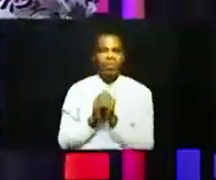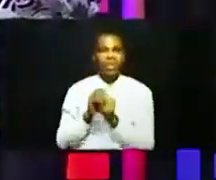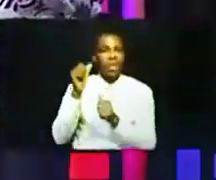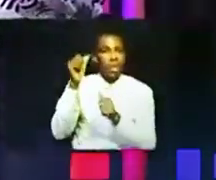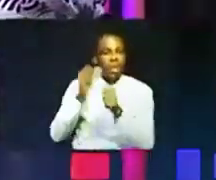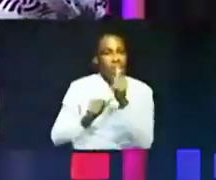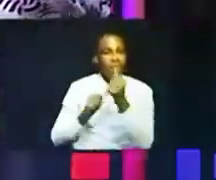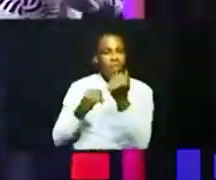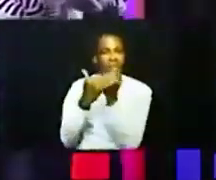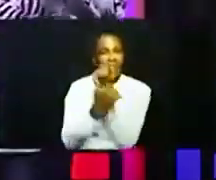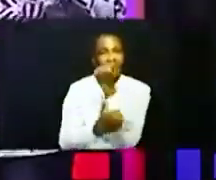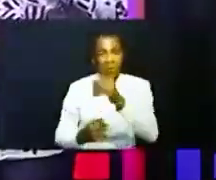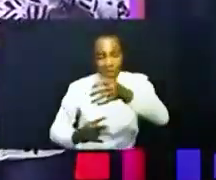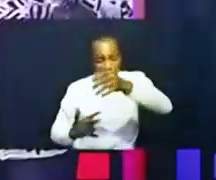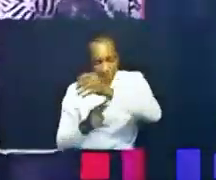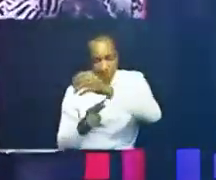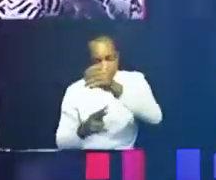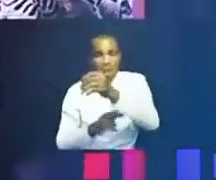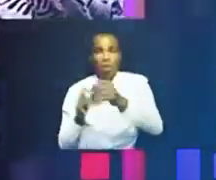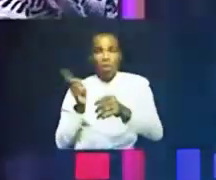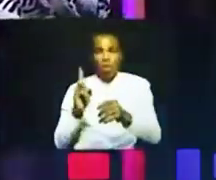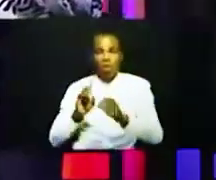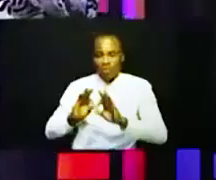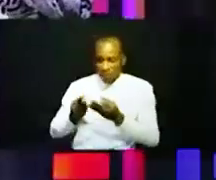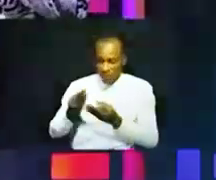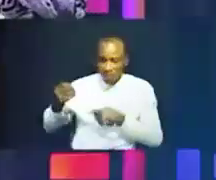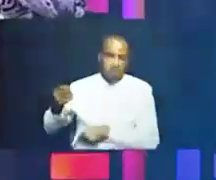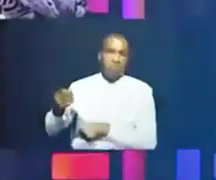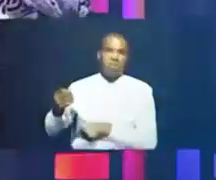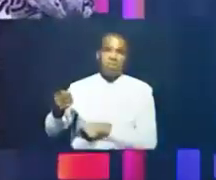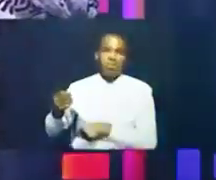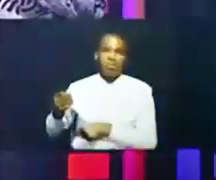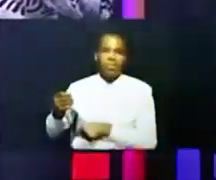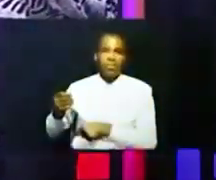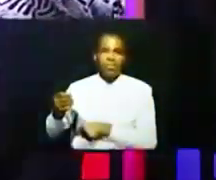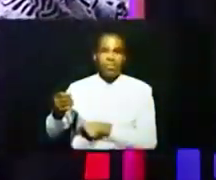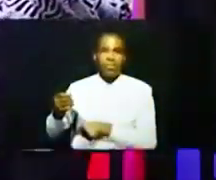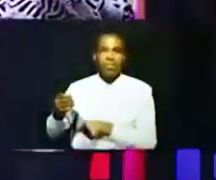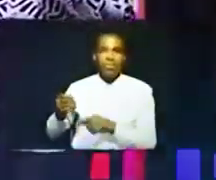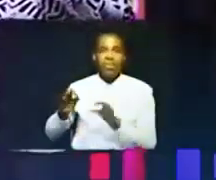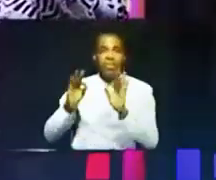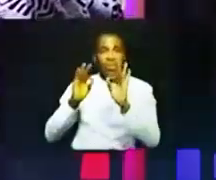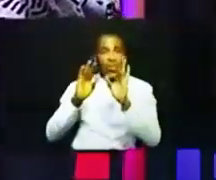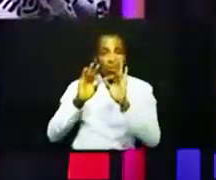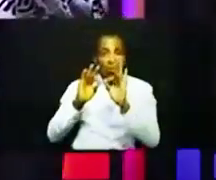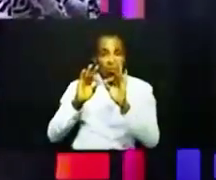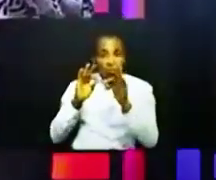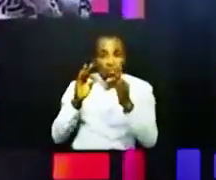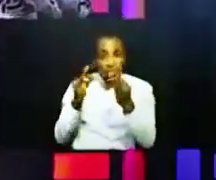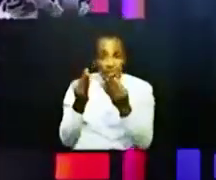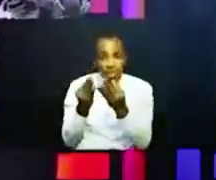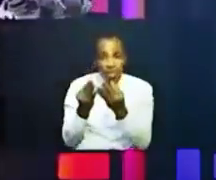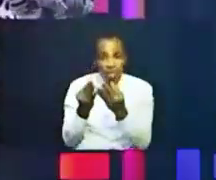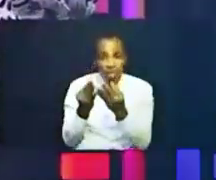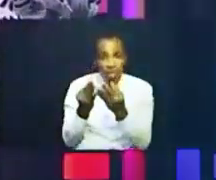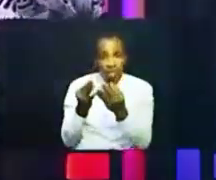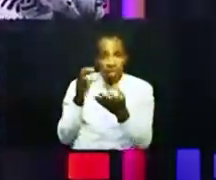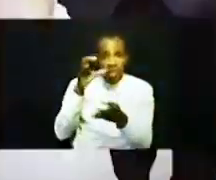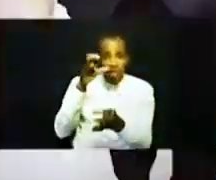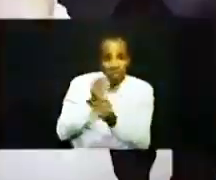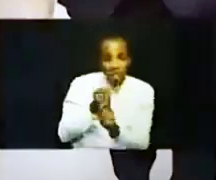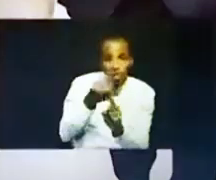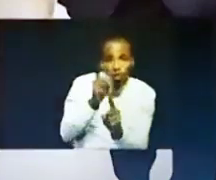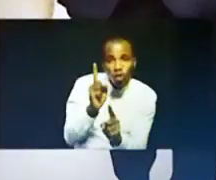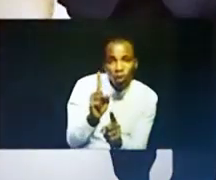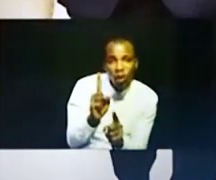the society. See, the family is also derived from marriage.